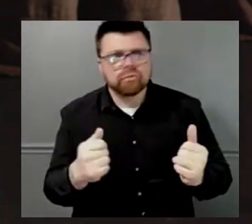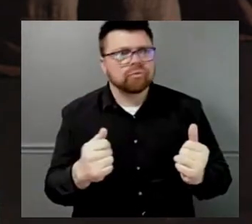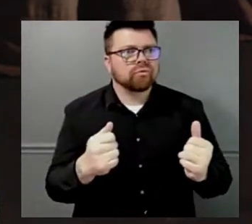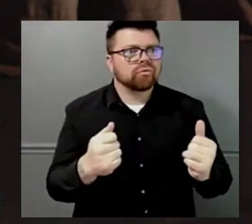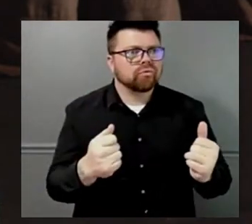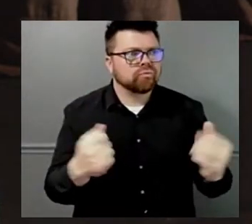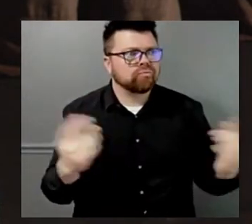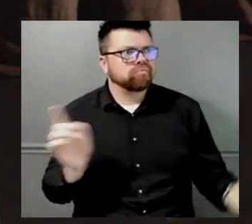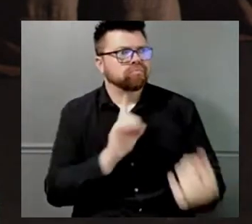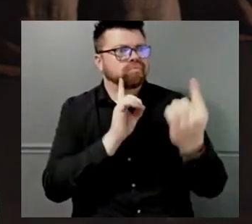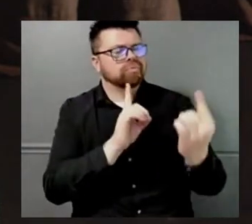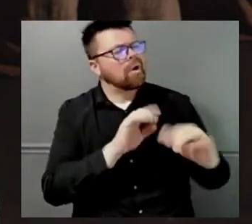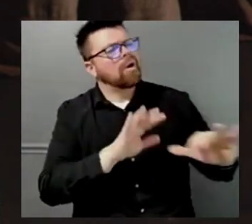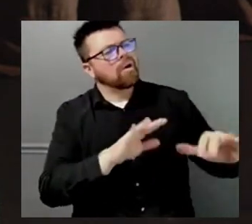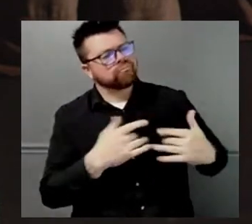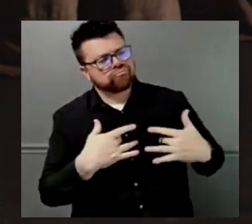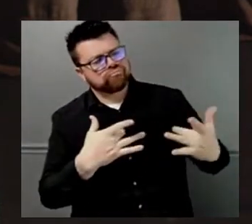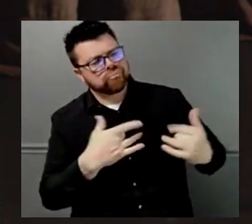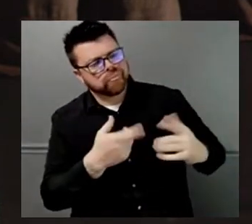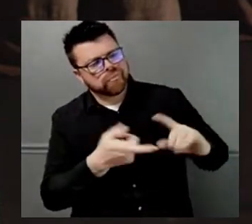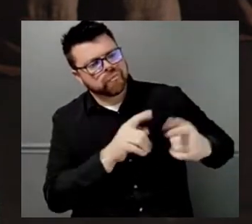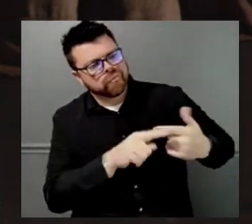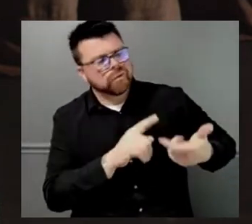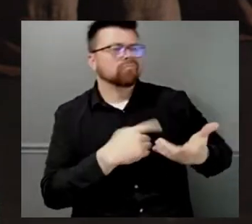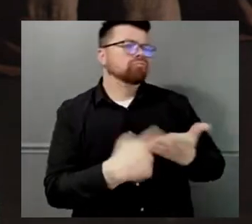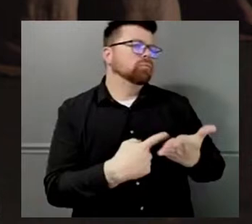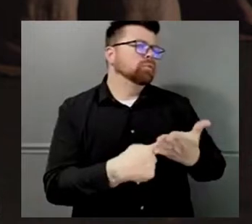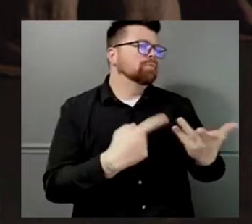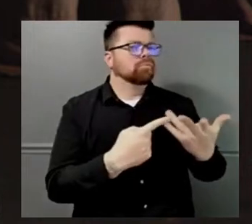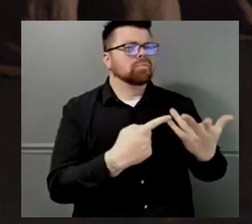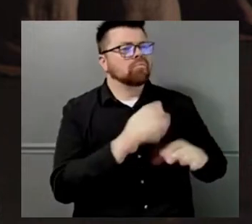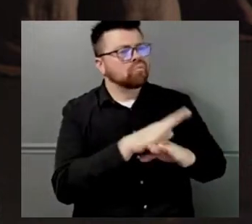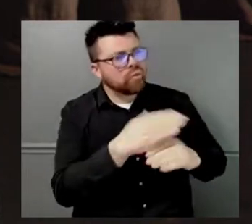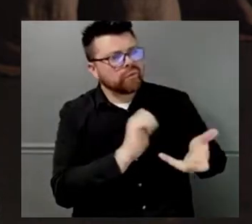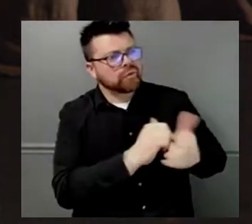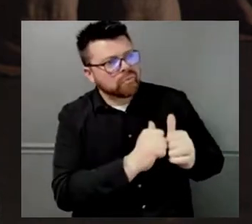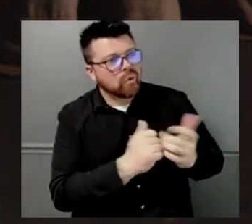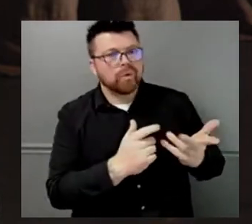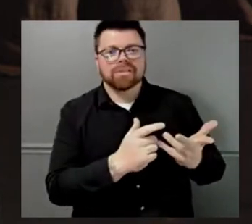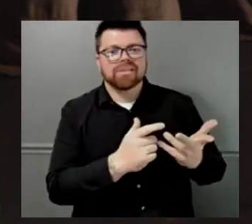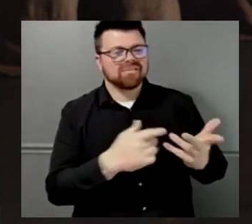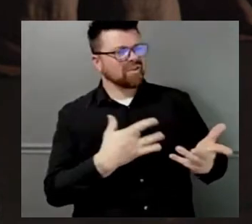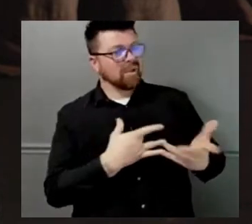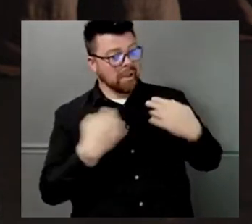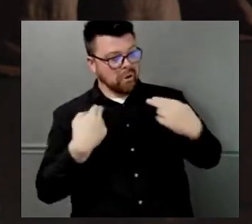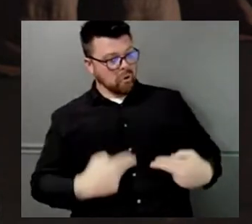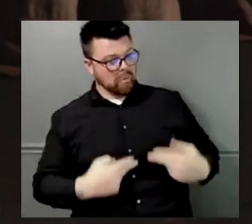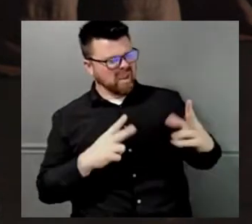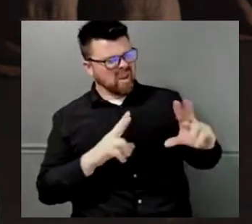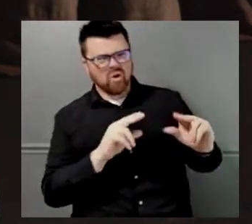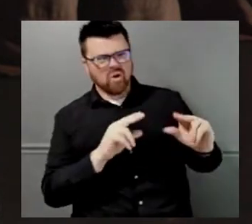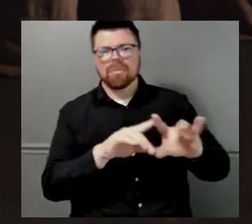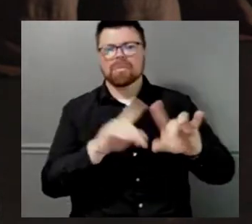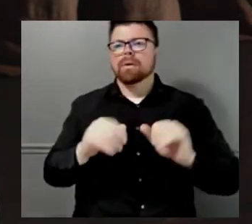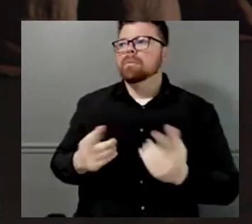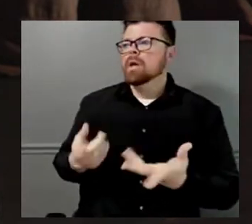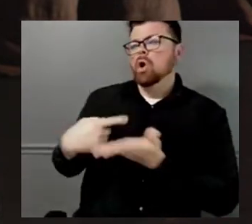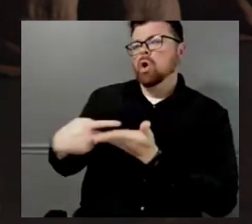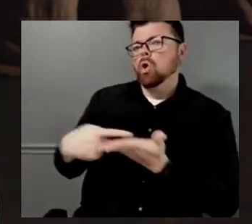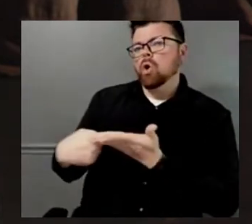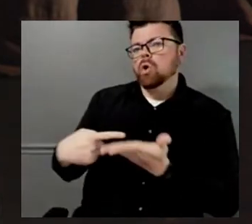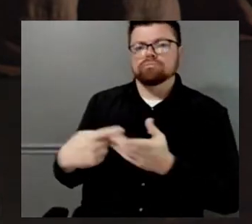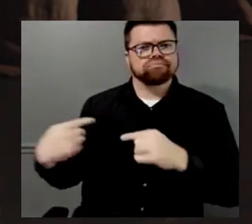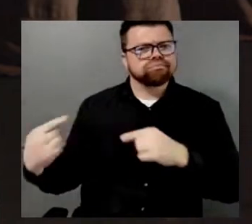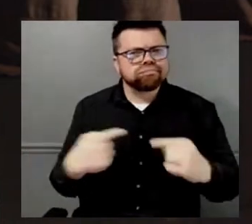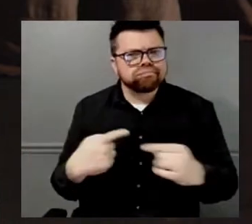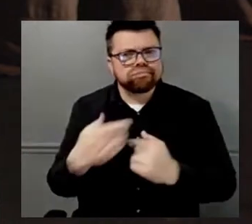they say, let's talk about movies and sports and humanize each other, but actually let's learn how to argue better, because we do have differences in worldview on